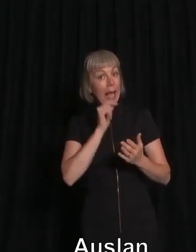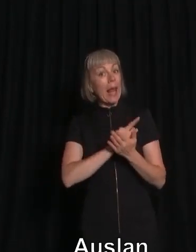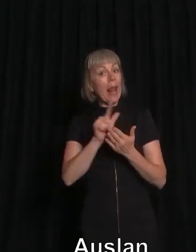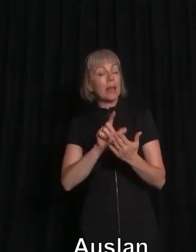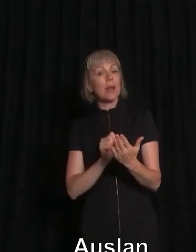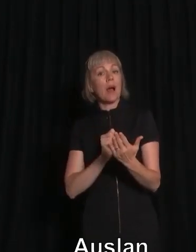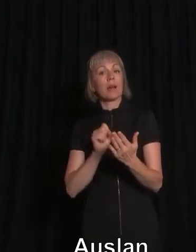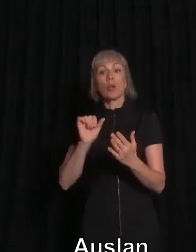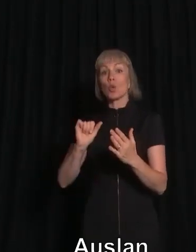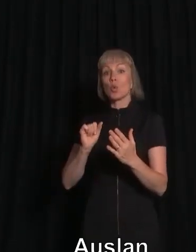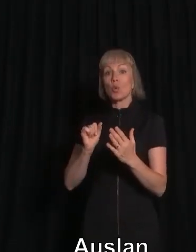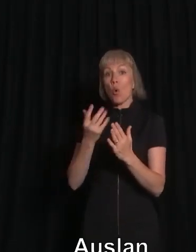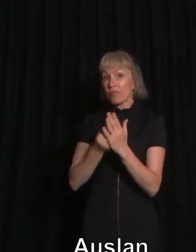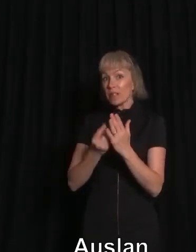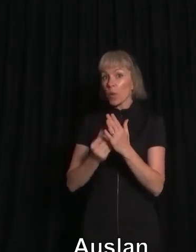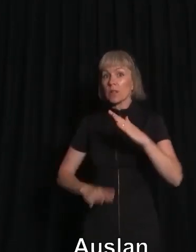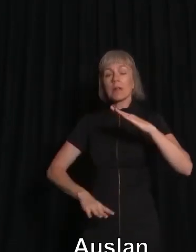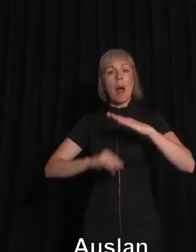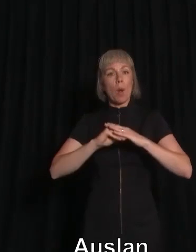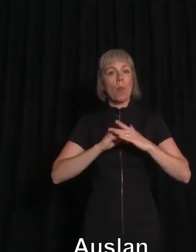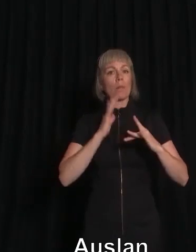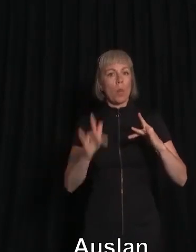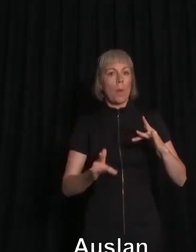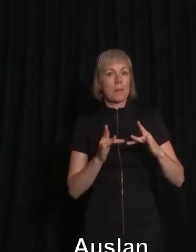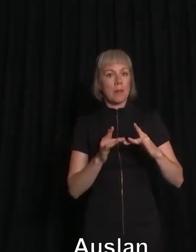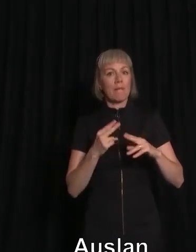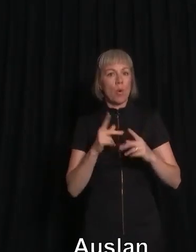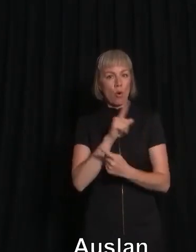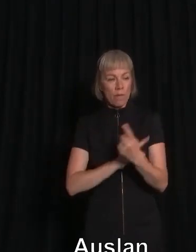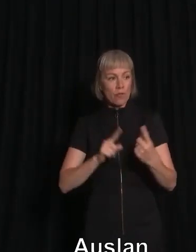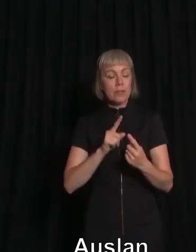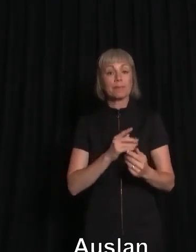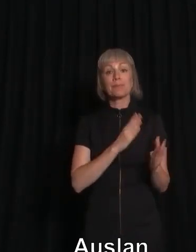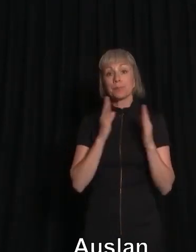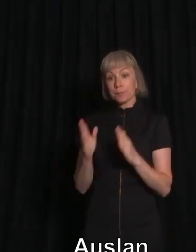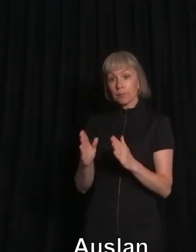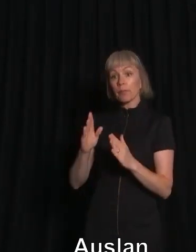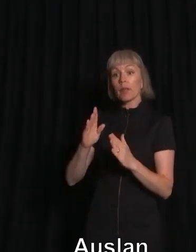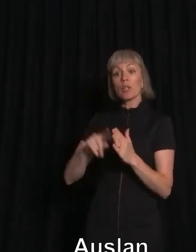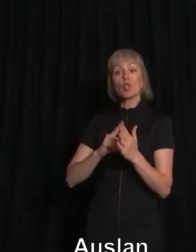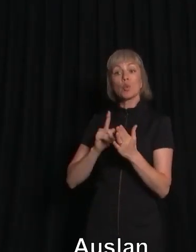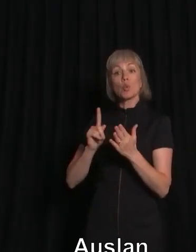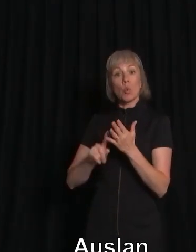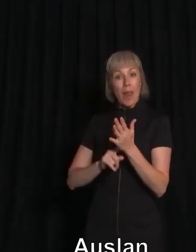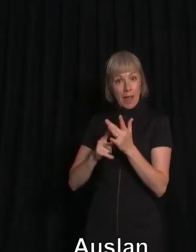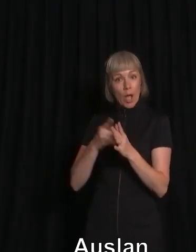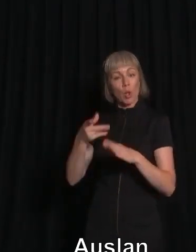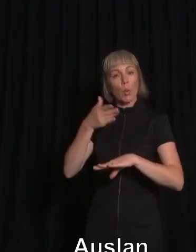well. Thanks, Zhan. And Julia, now to you. You obviously work a lot at the UN. Tell us about how the